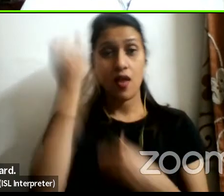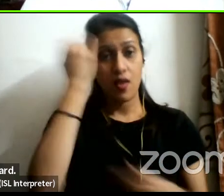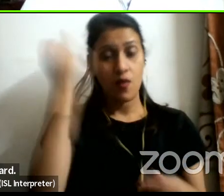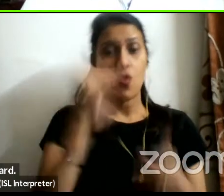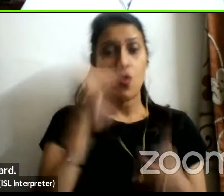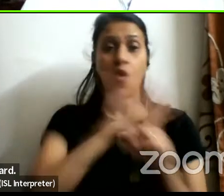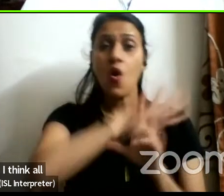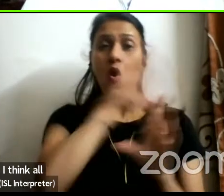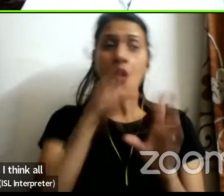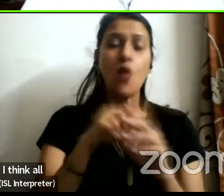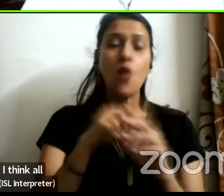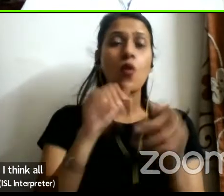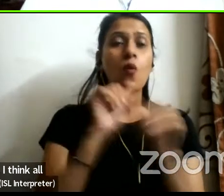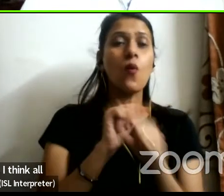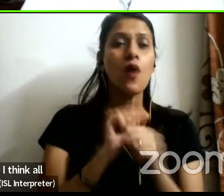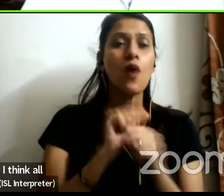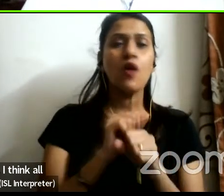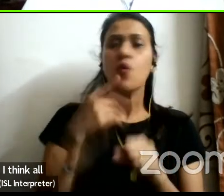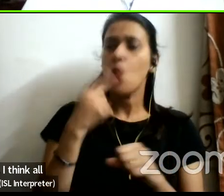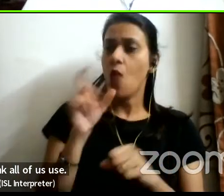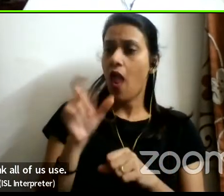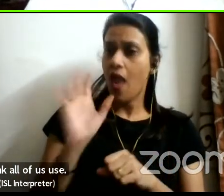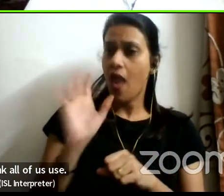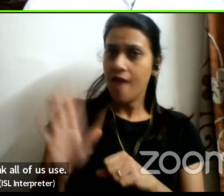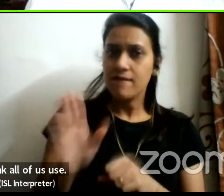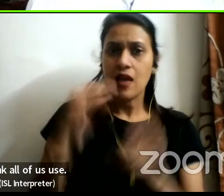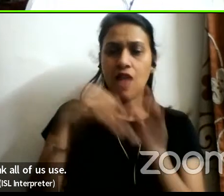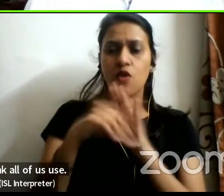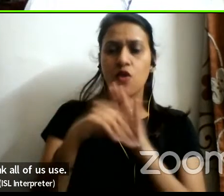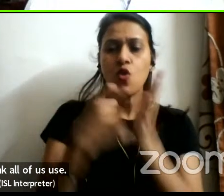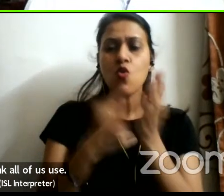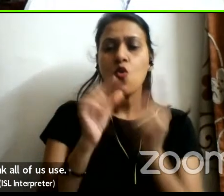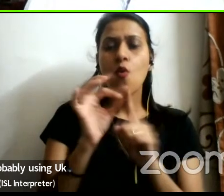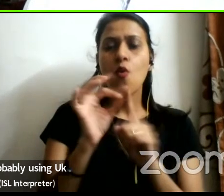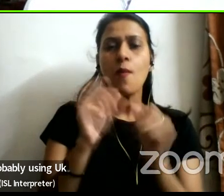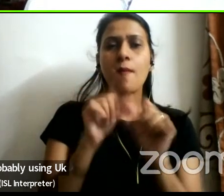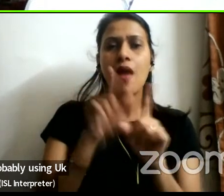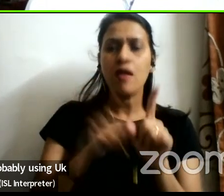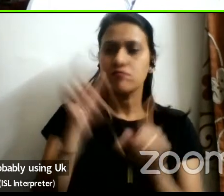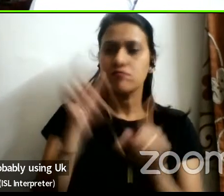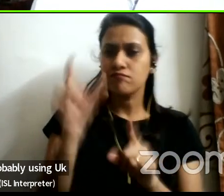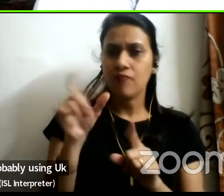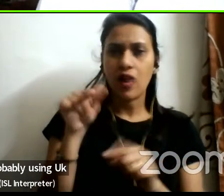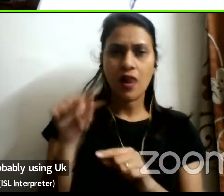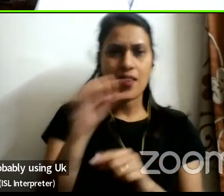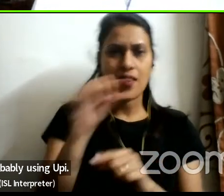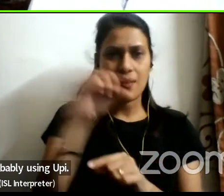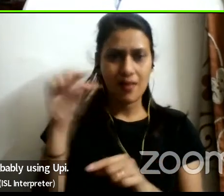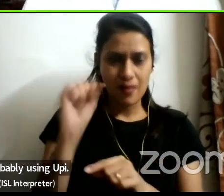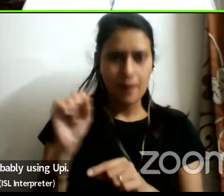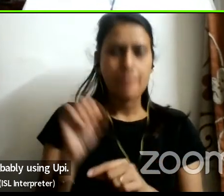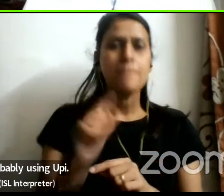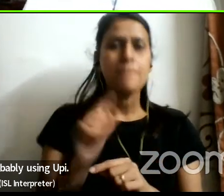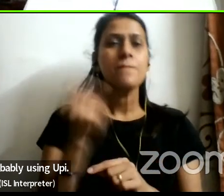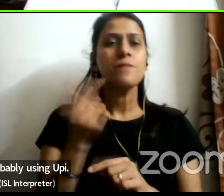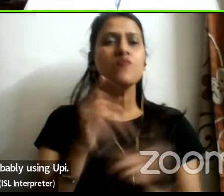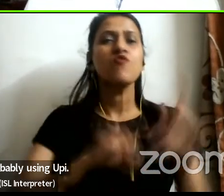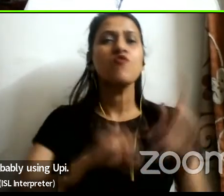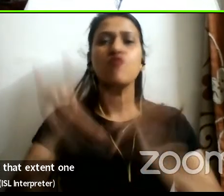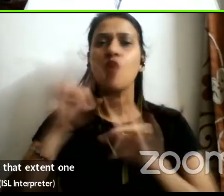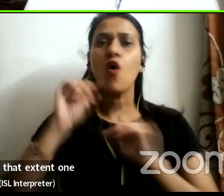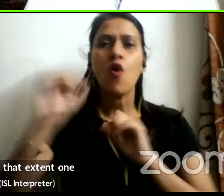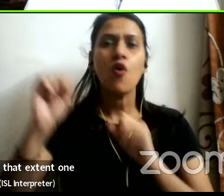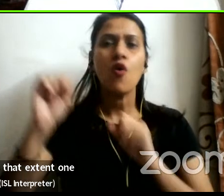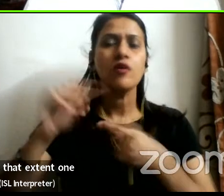not RuPay as a card, we are probably using UPI anyway. Most Indians are using. And to that extent, one